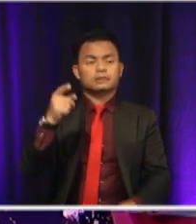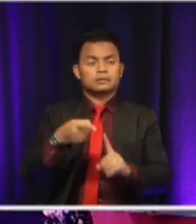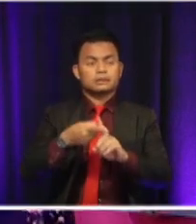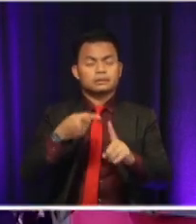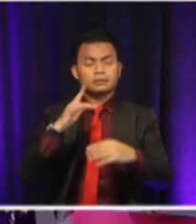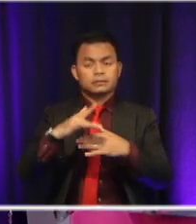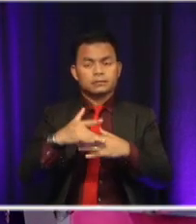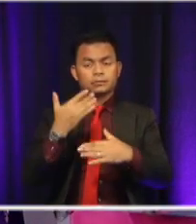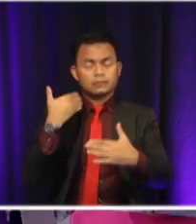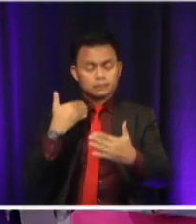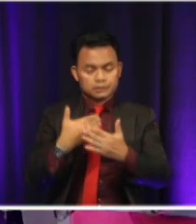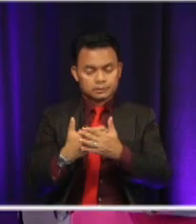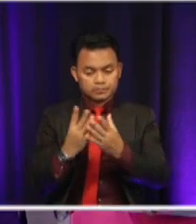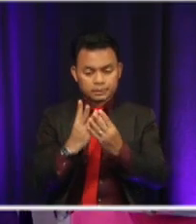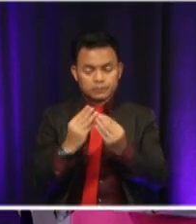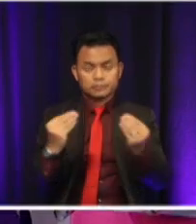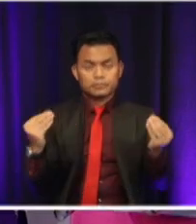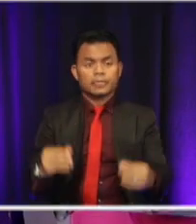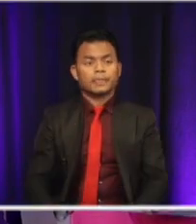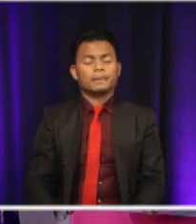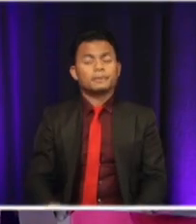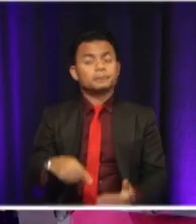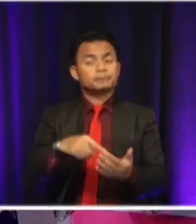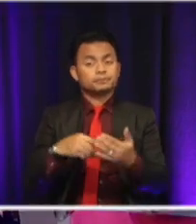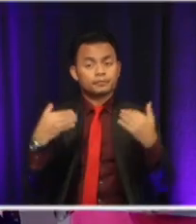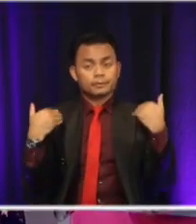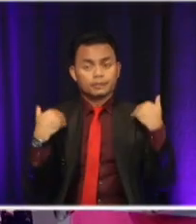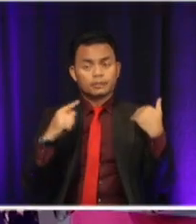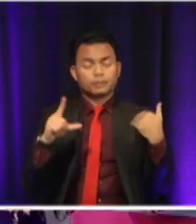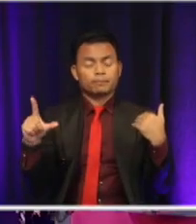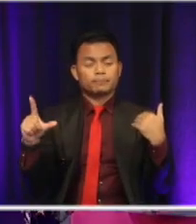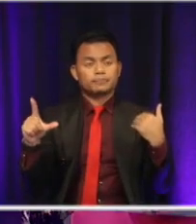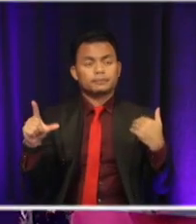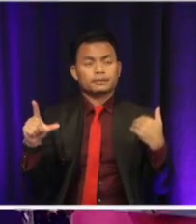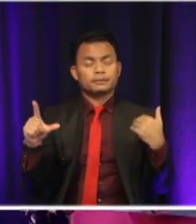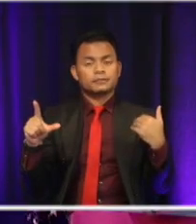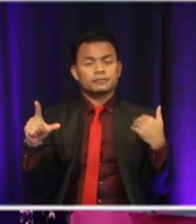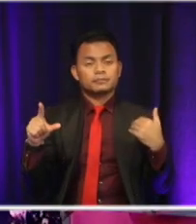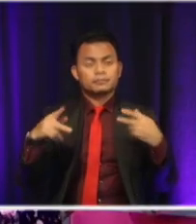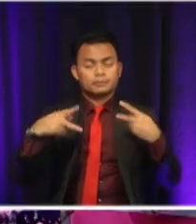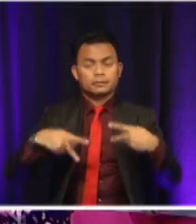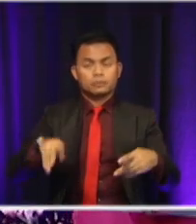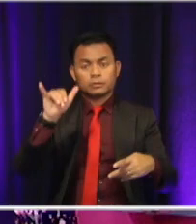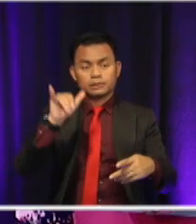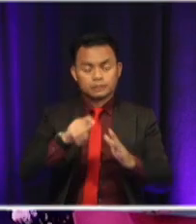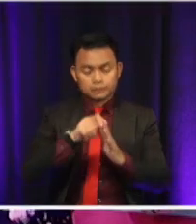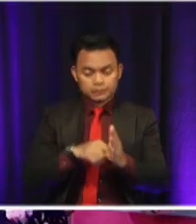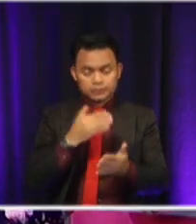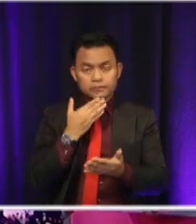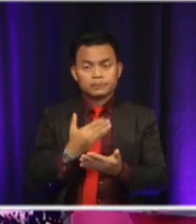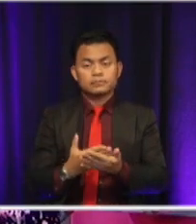perhaps this is a good opportunity for me to remind candidates out there, although I have